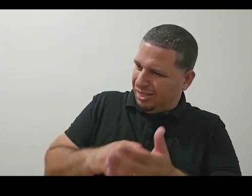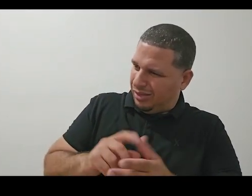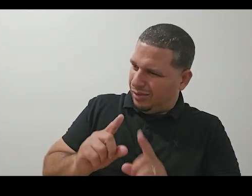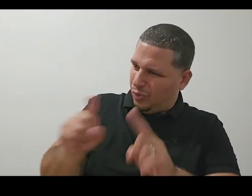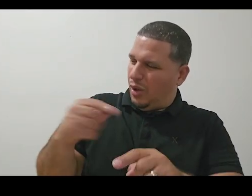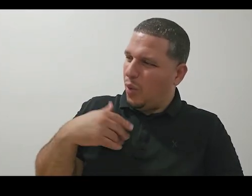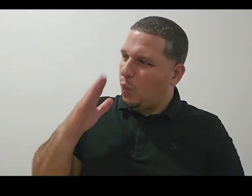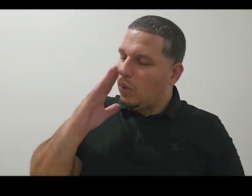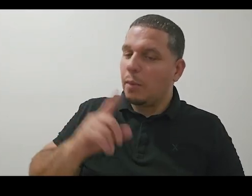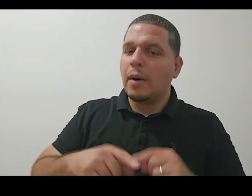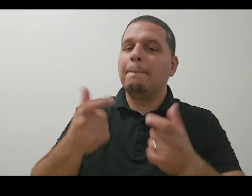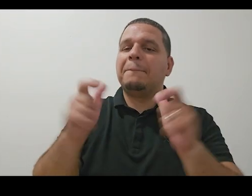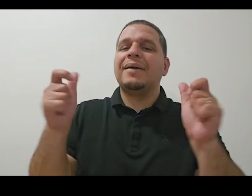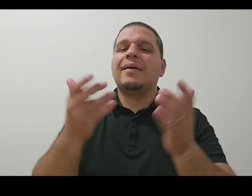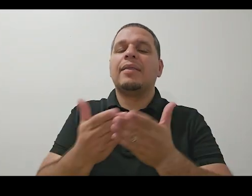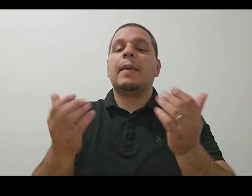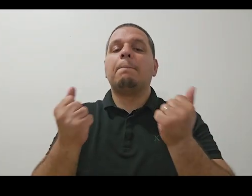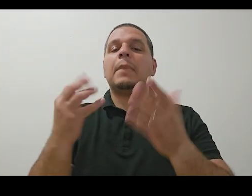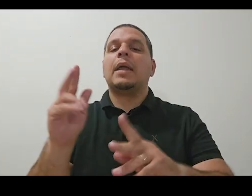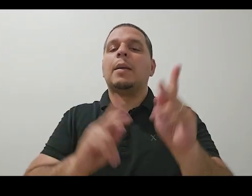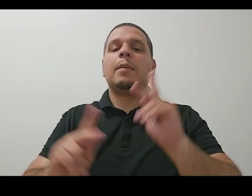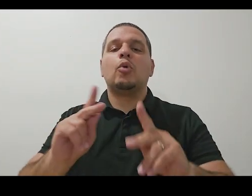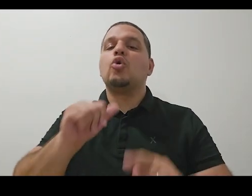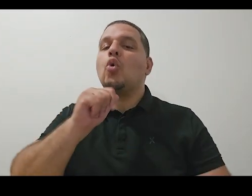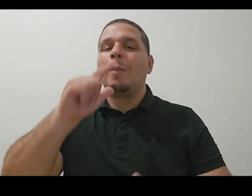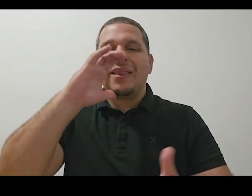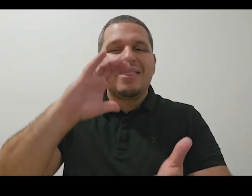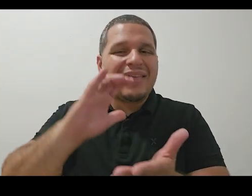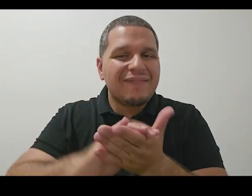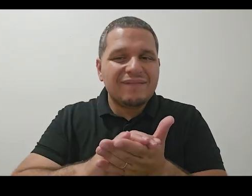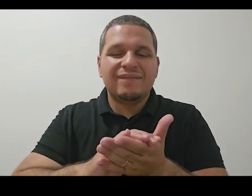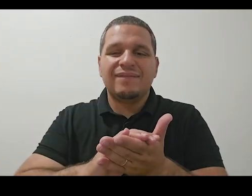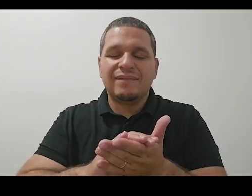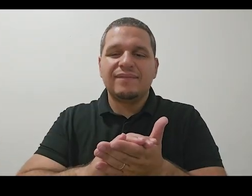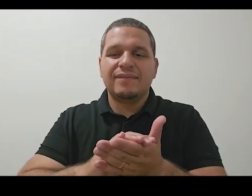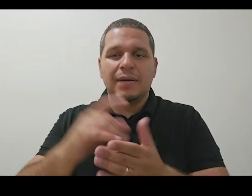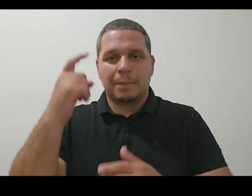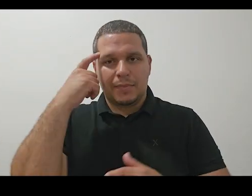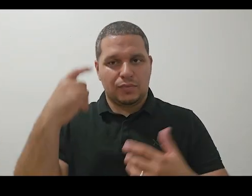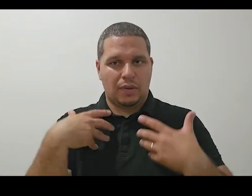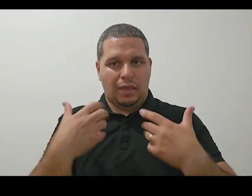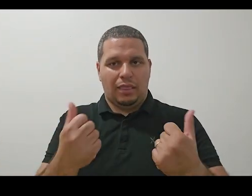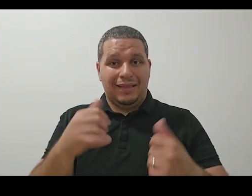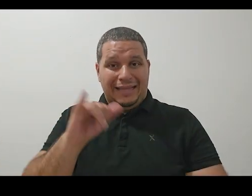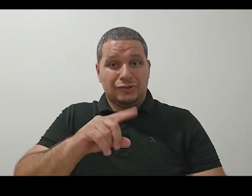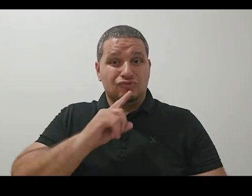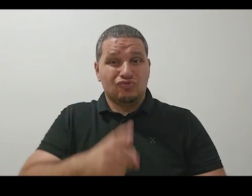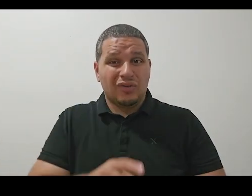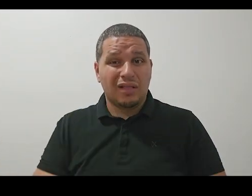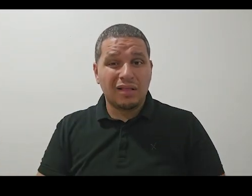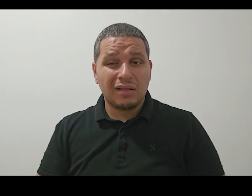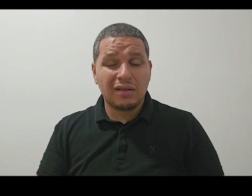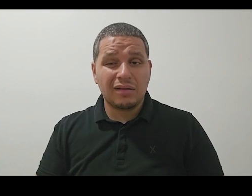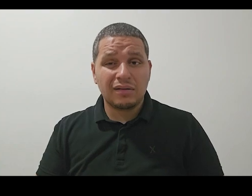So, that's one of the biggest things. A lot of people don't believe that, mental